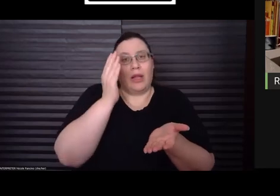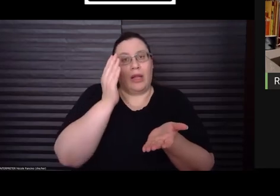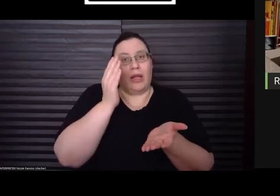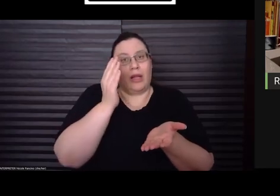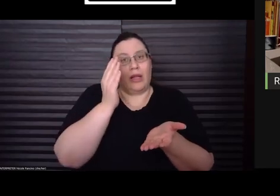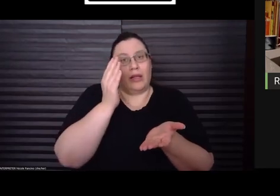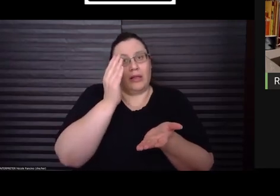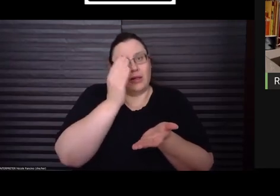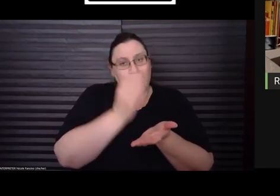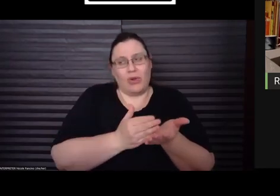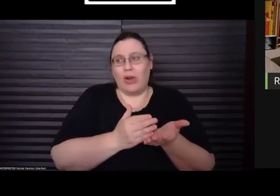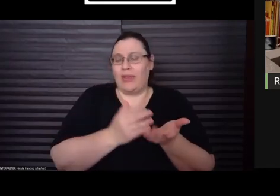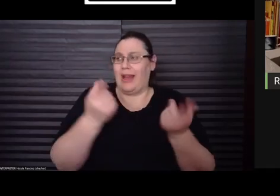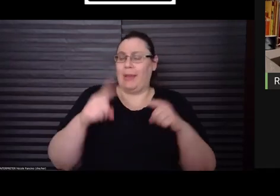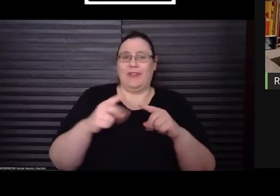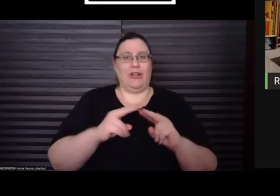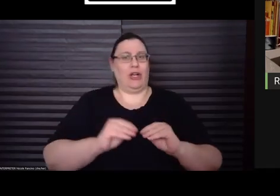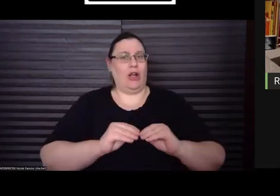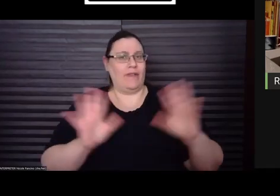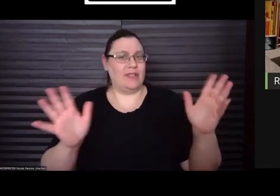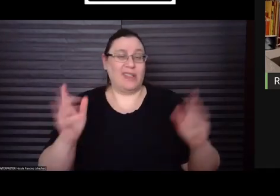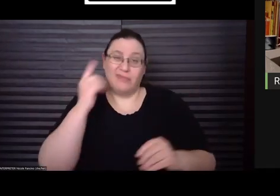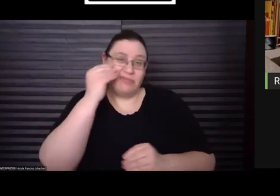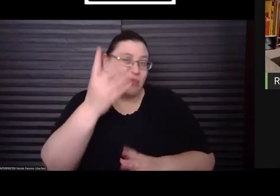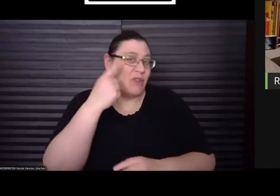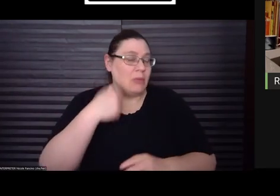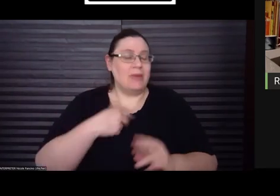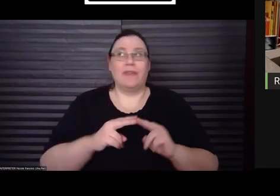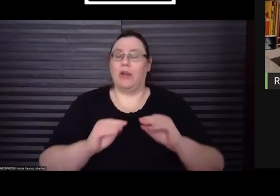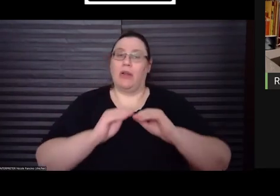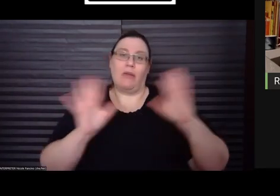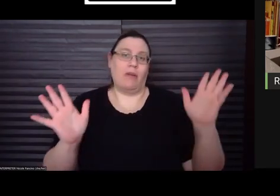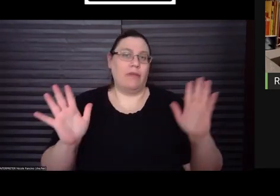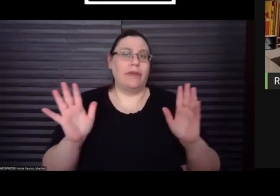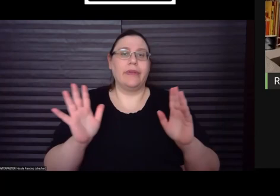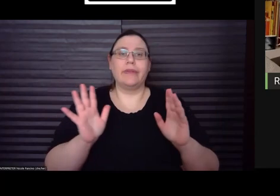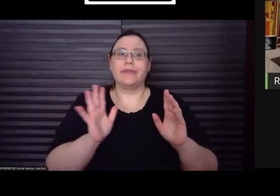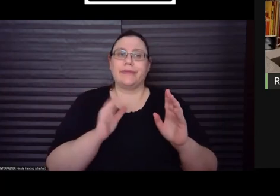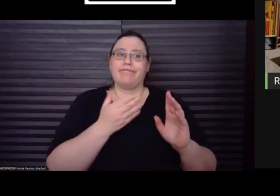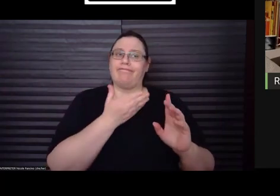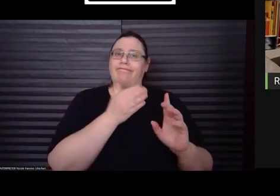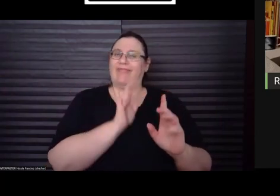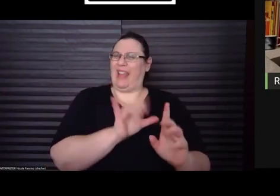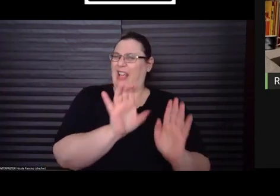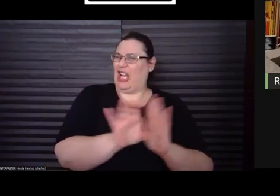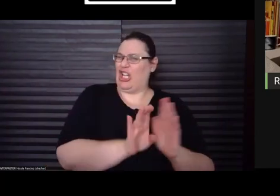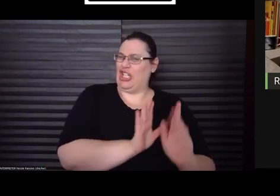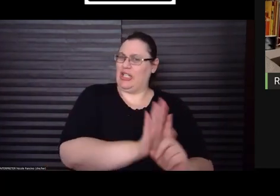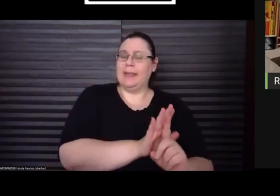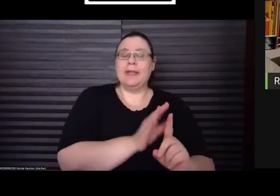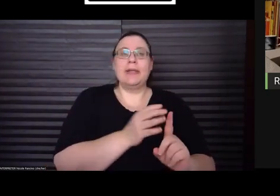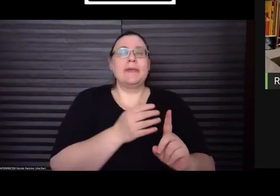there's the part that comes very obviously. And I just, it was very obvious to me that she was